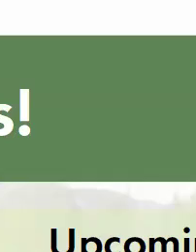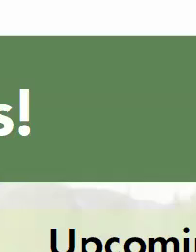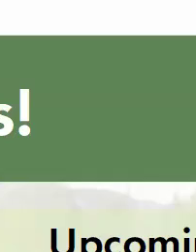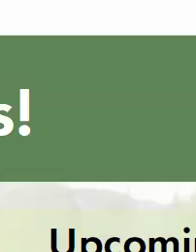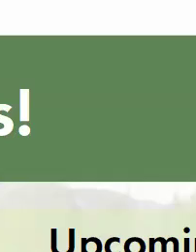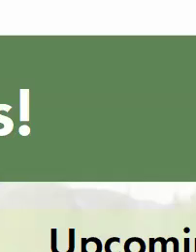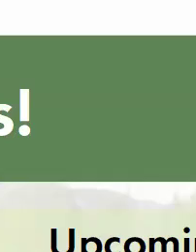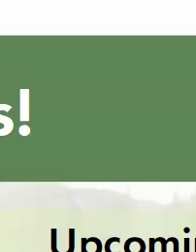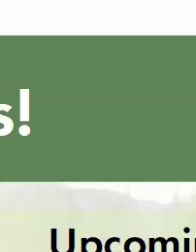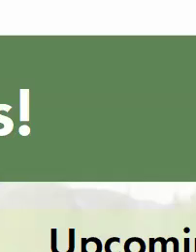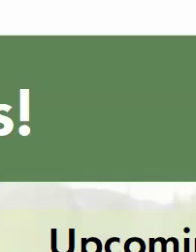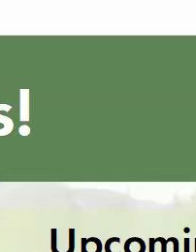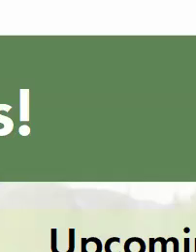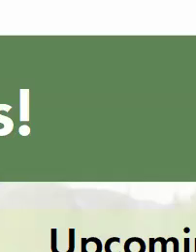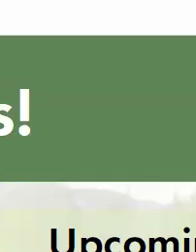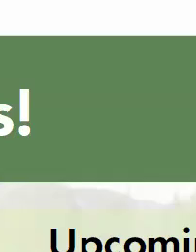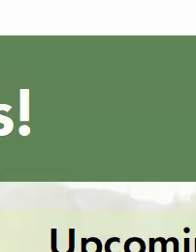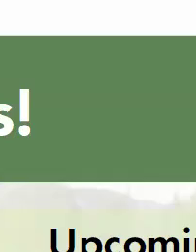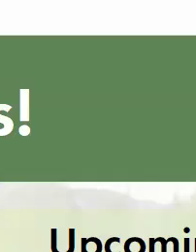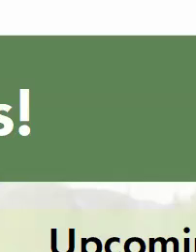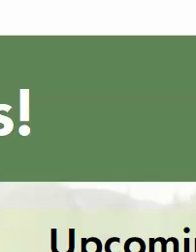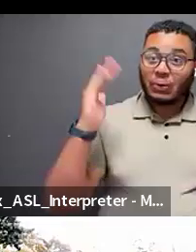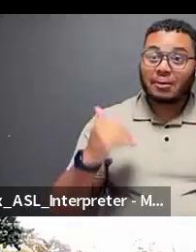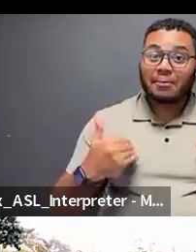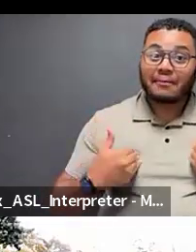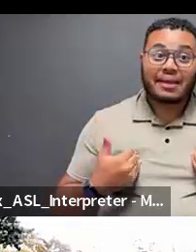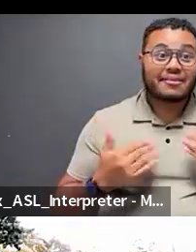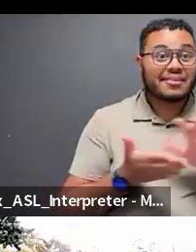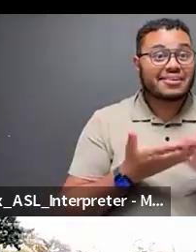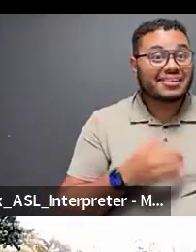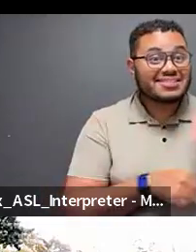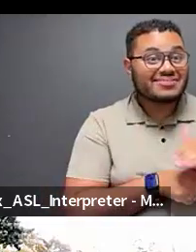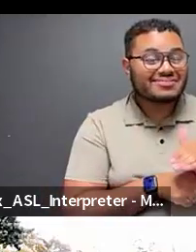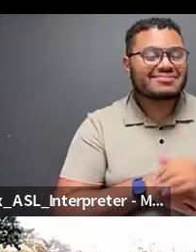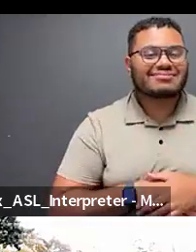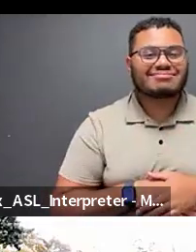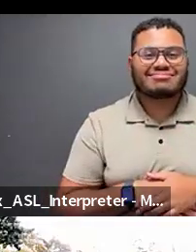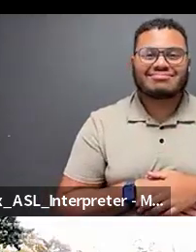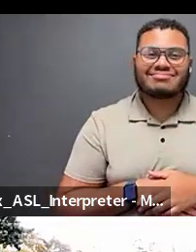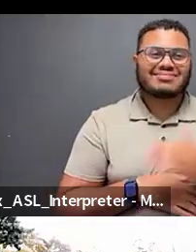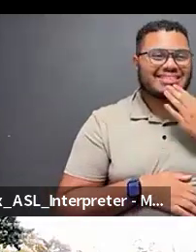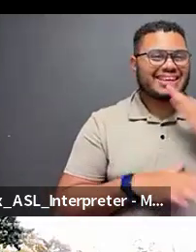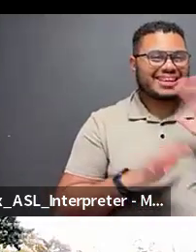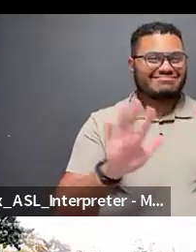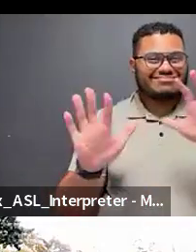All right, thank you all so much. Hope you have a nice evening. Thank you all for